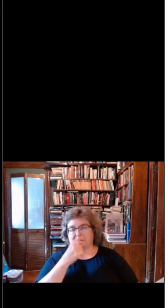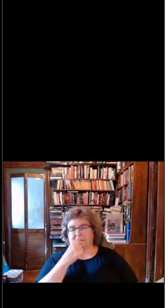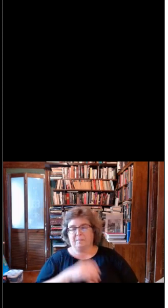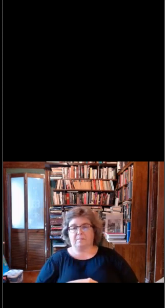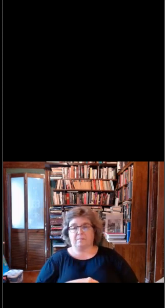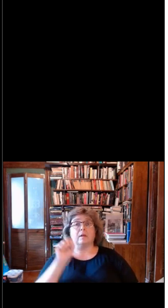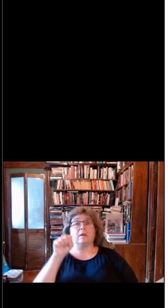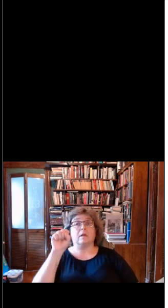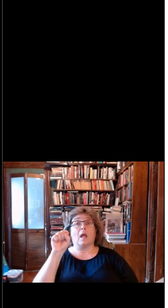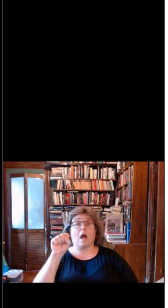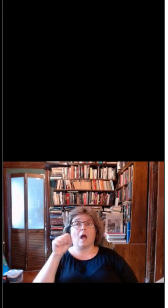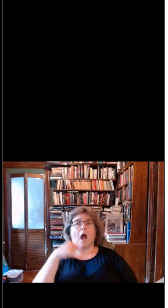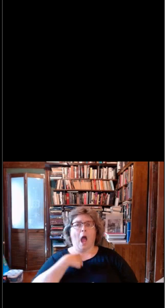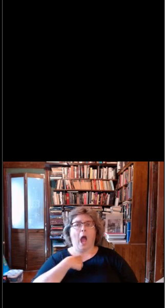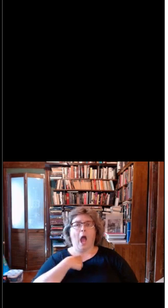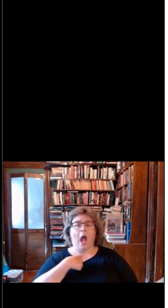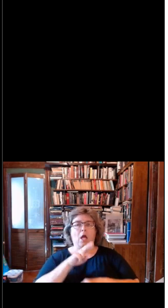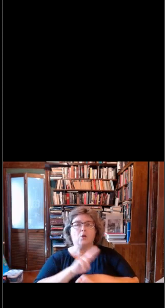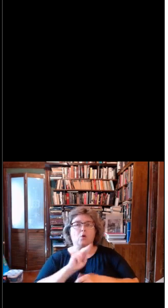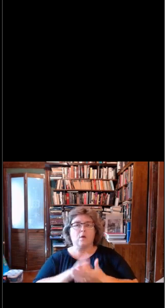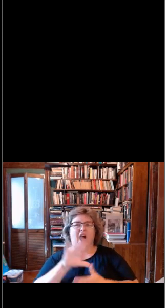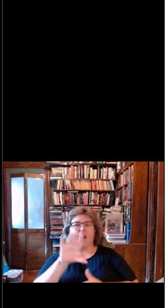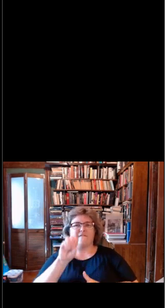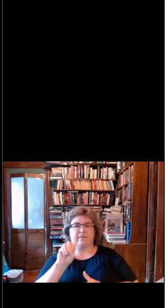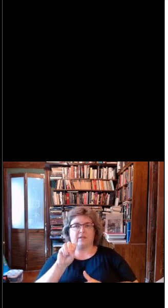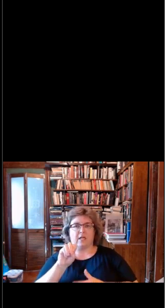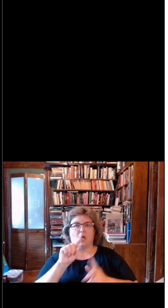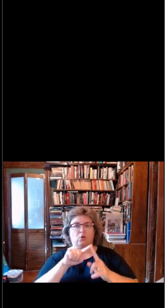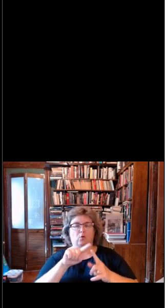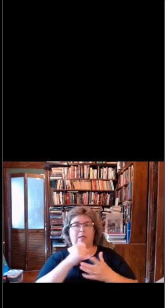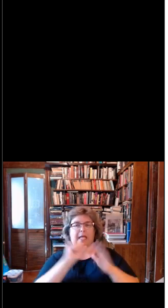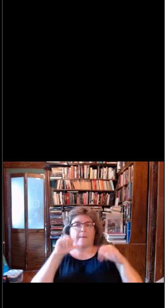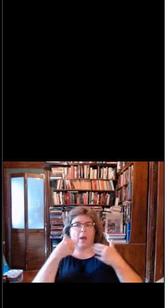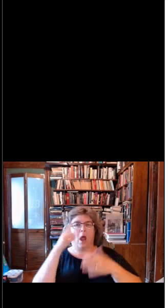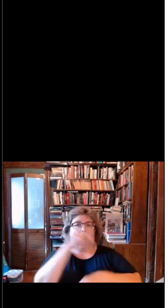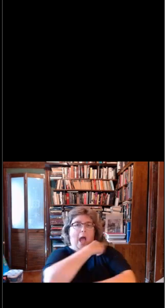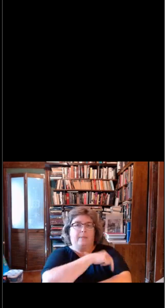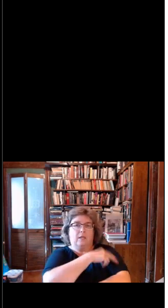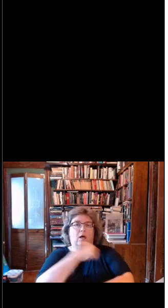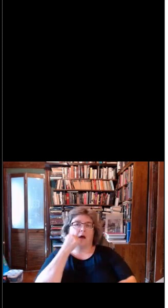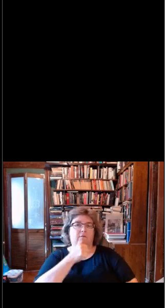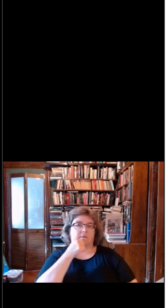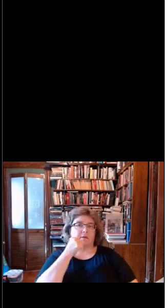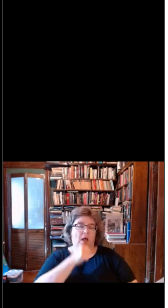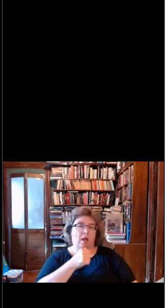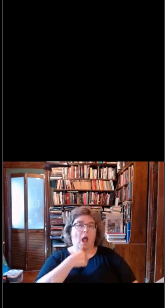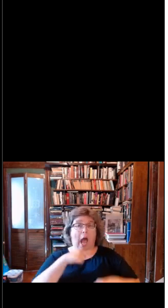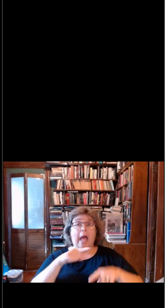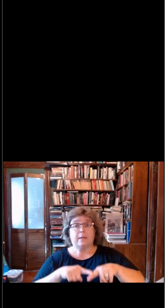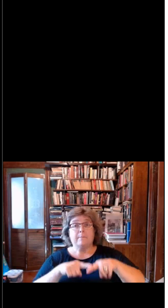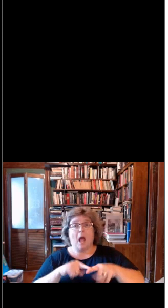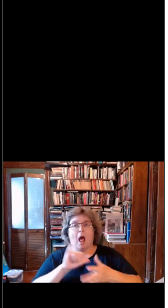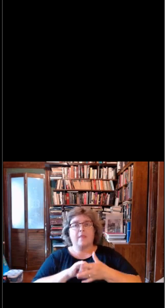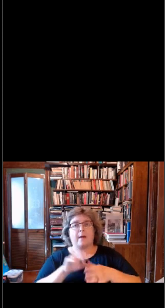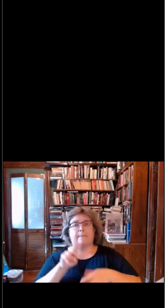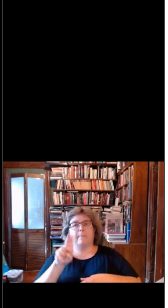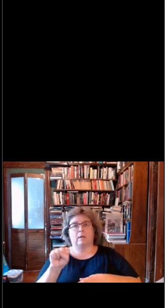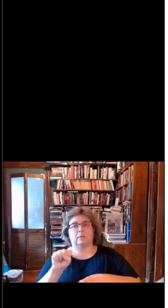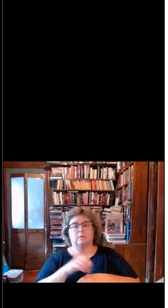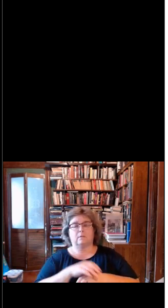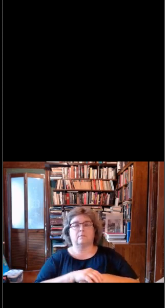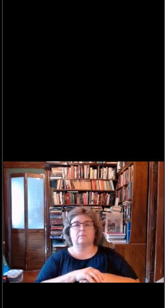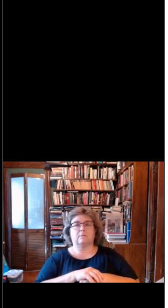Yeah, like I said, I take the 50 to St. Mary's Hospital for my work, so I very much depend on that route, and